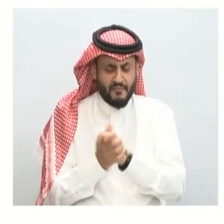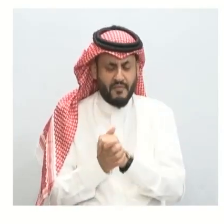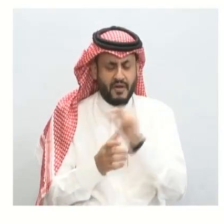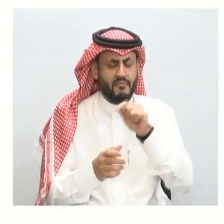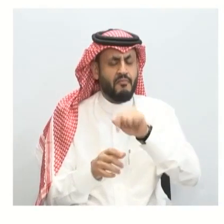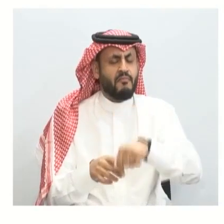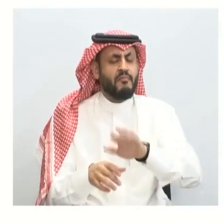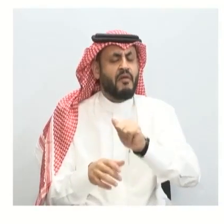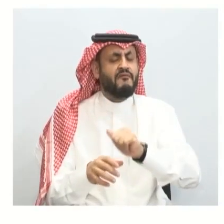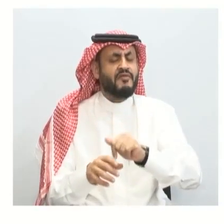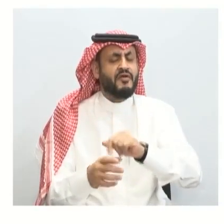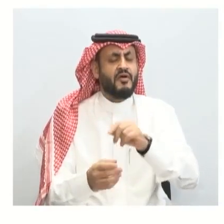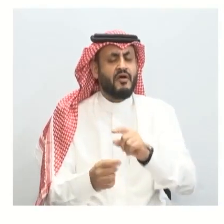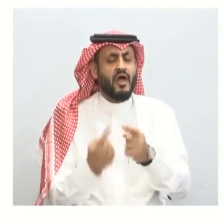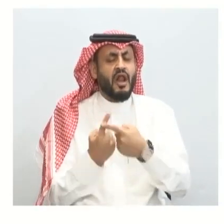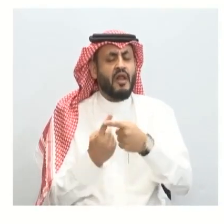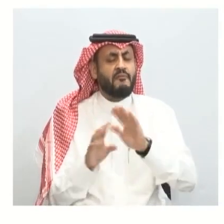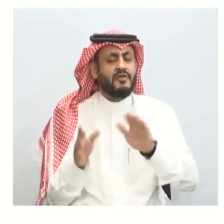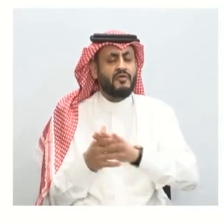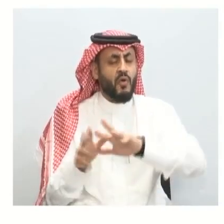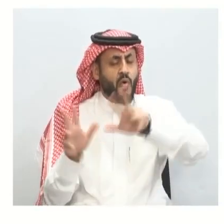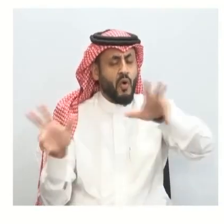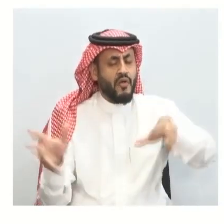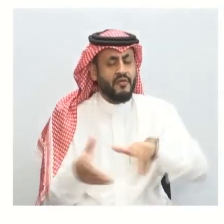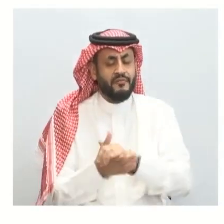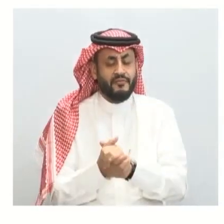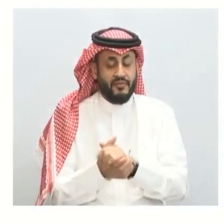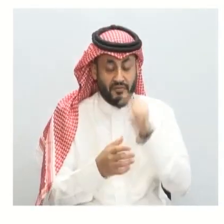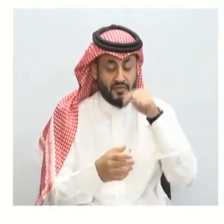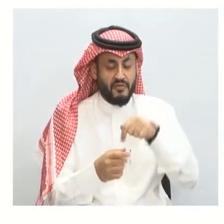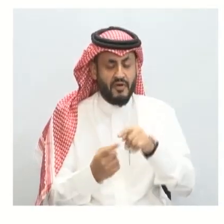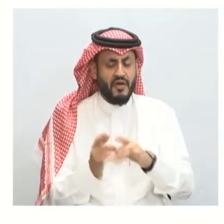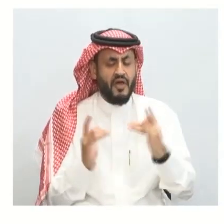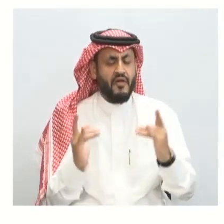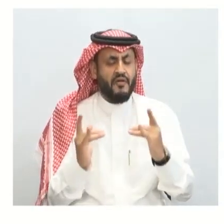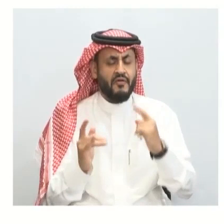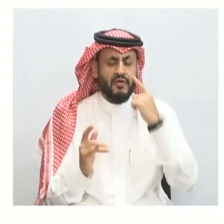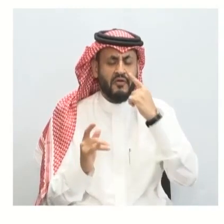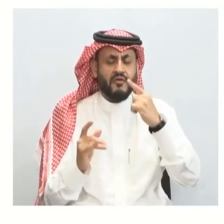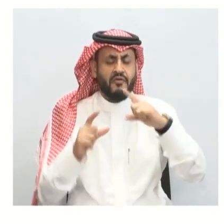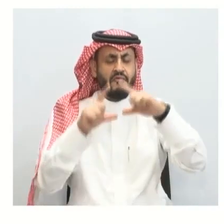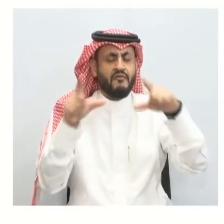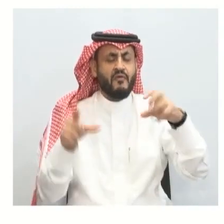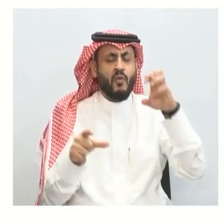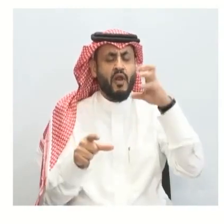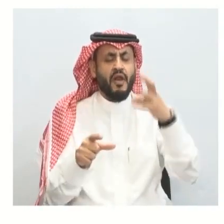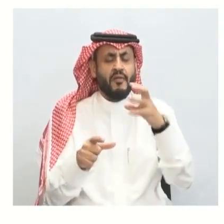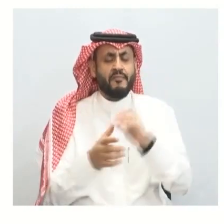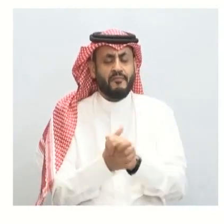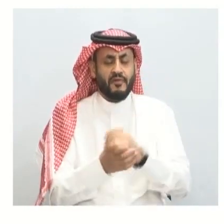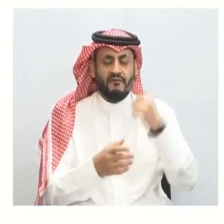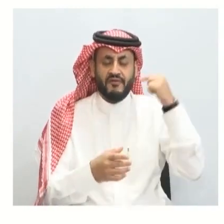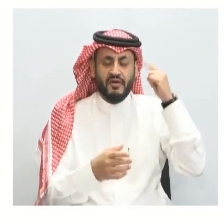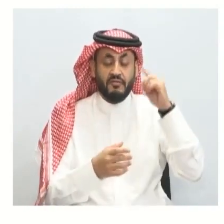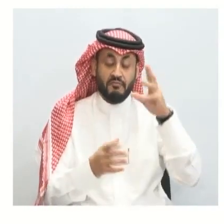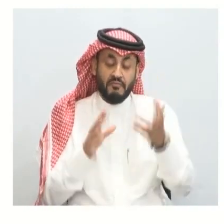in the universe. In the meantime, when sitting on your couch, watching your favorite TV program, consider that an